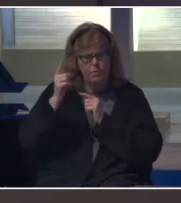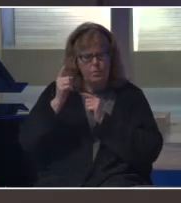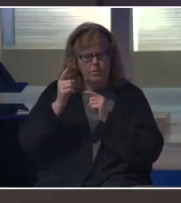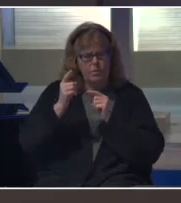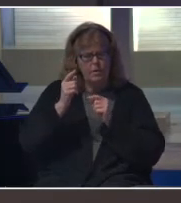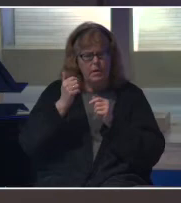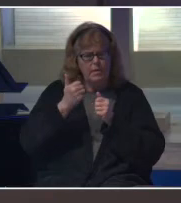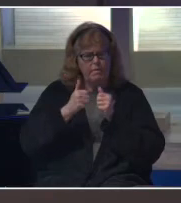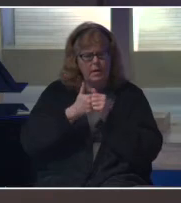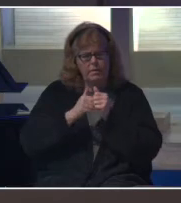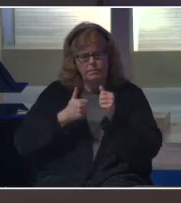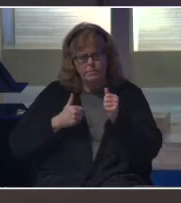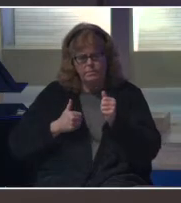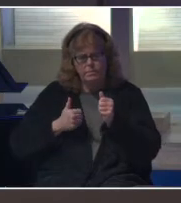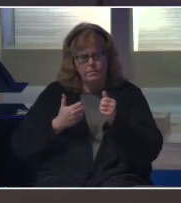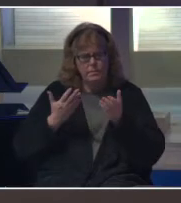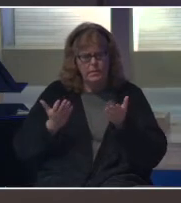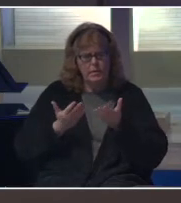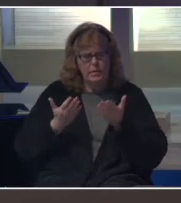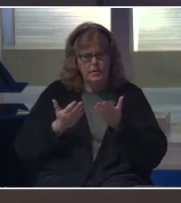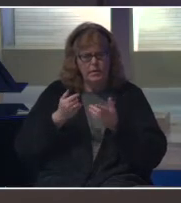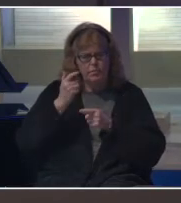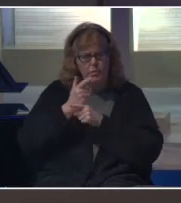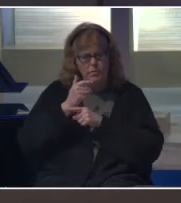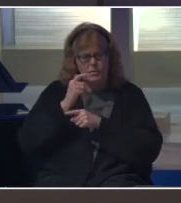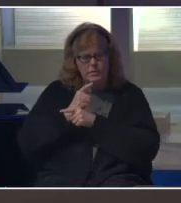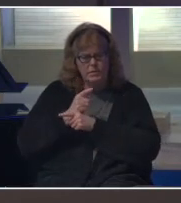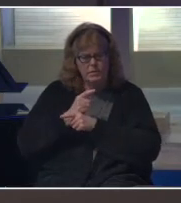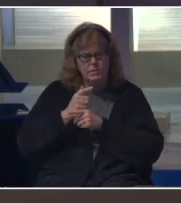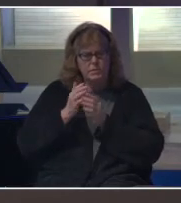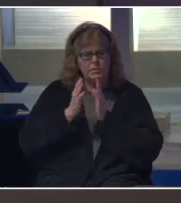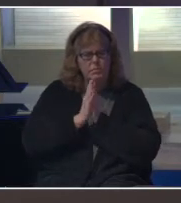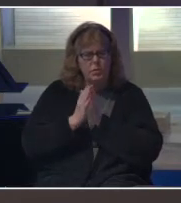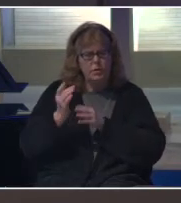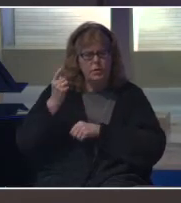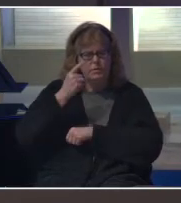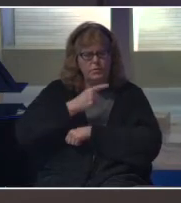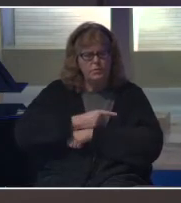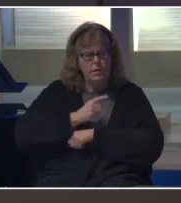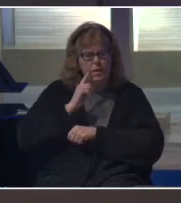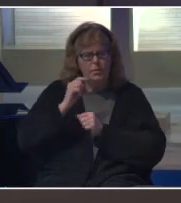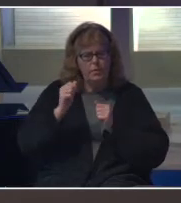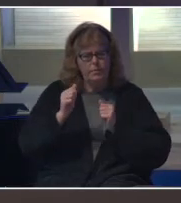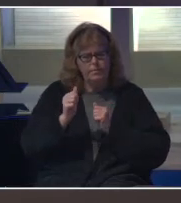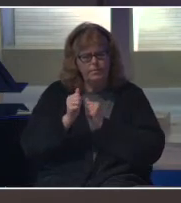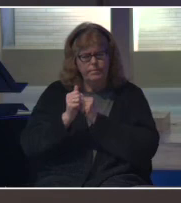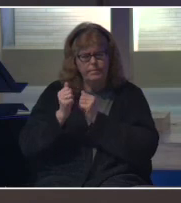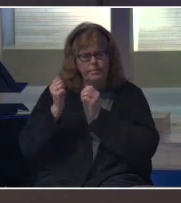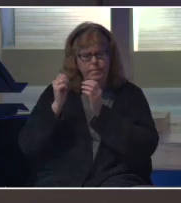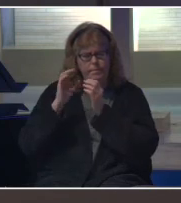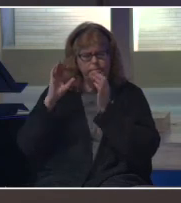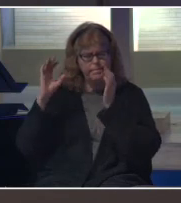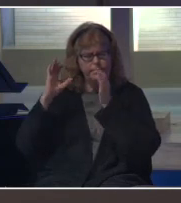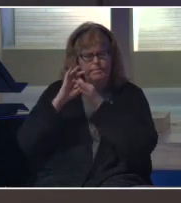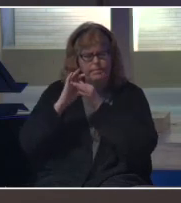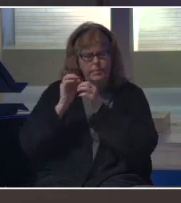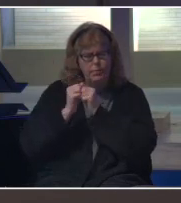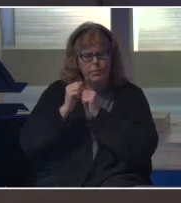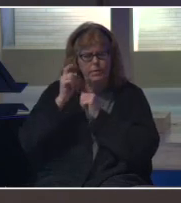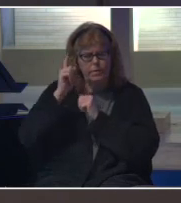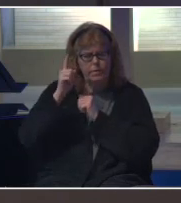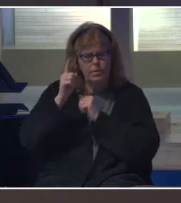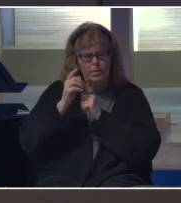have strayed from the path, Lord, among my brothers and sisters, I pray today that they would return to you and once